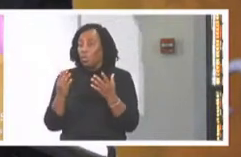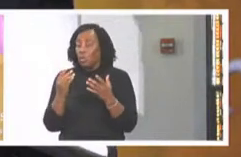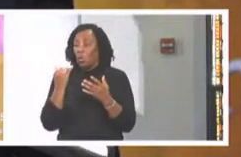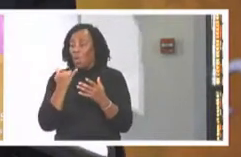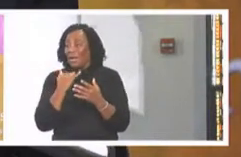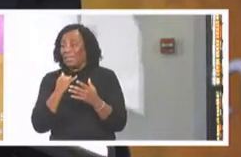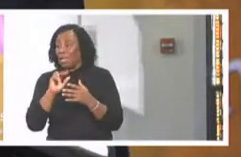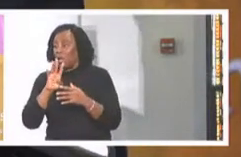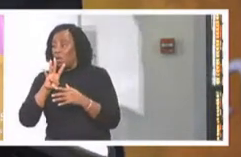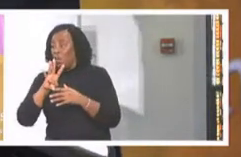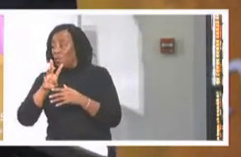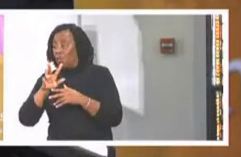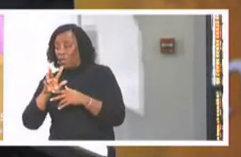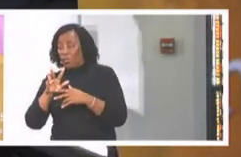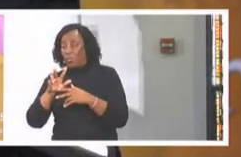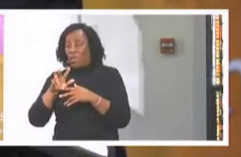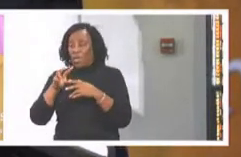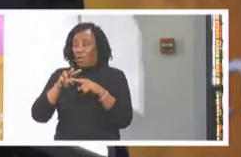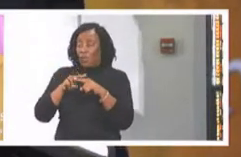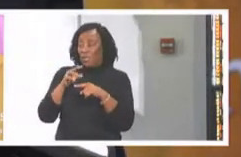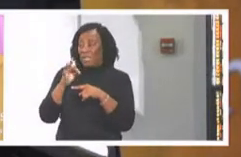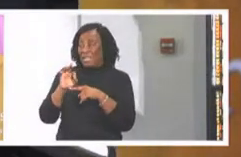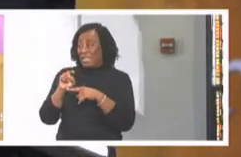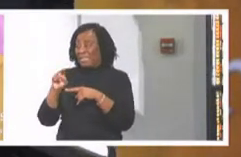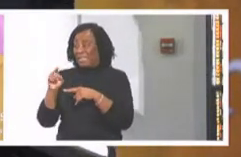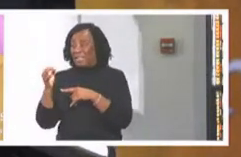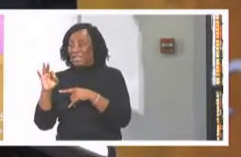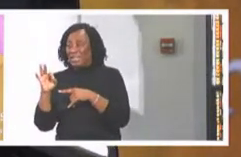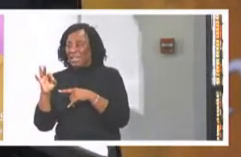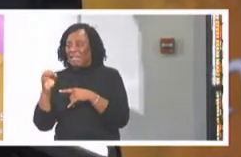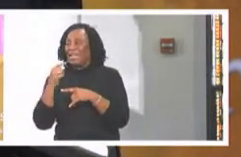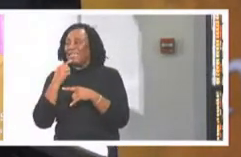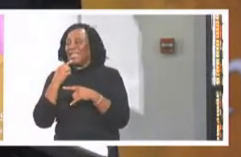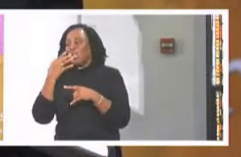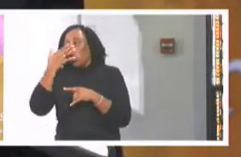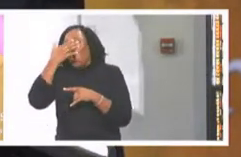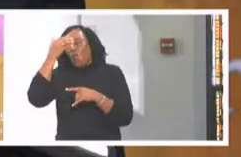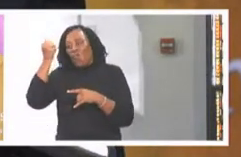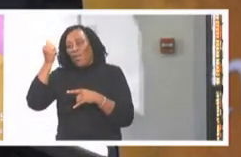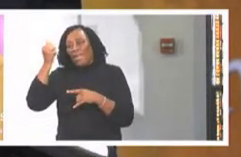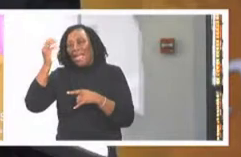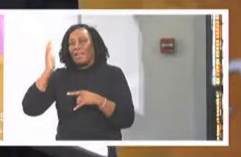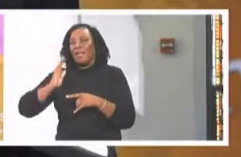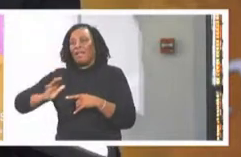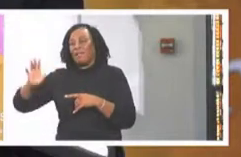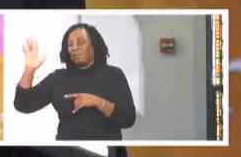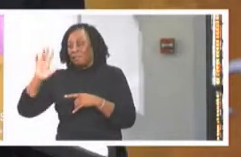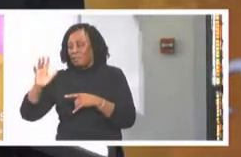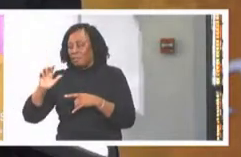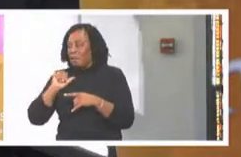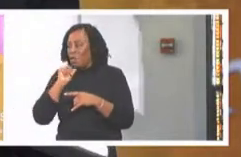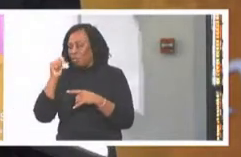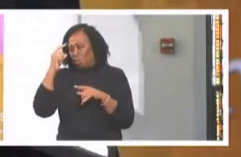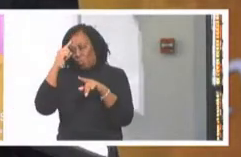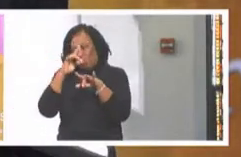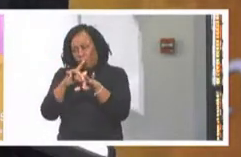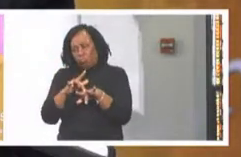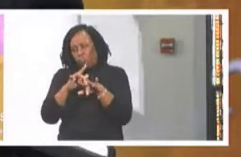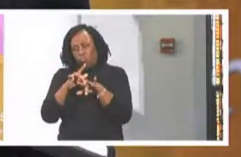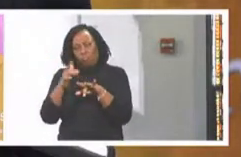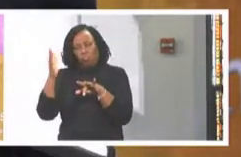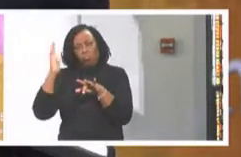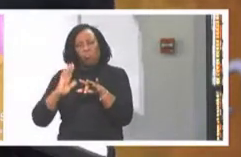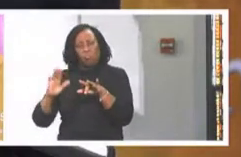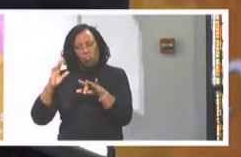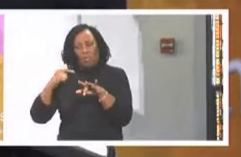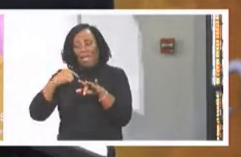verses 18 and 19, it says, forget the former things. Do not dwell on the past. See, I